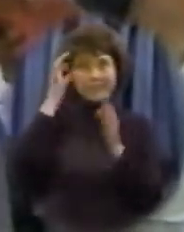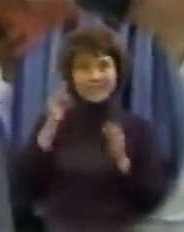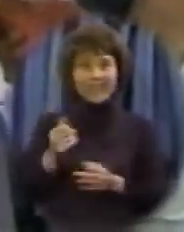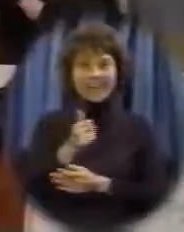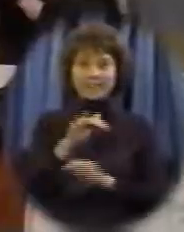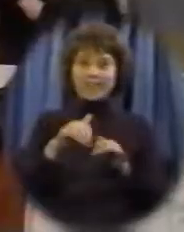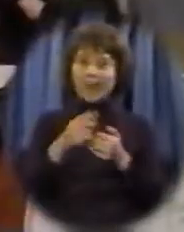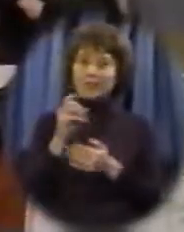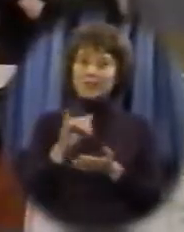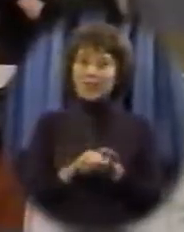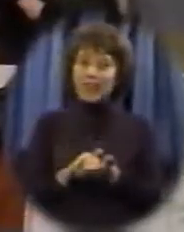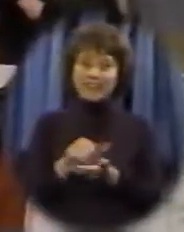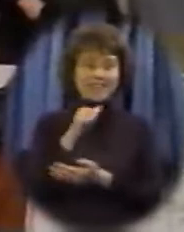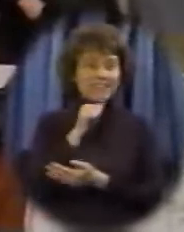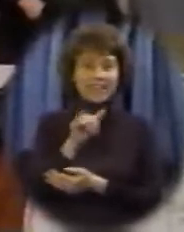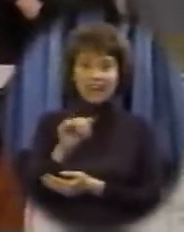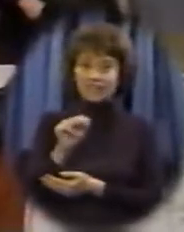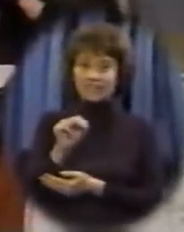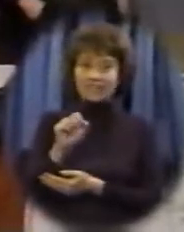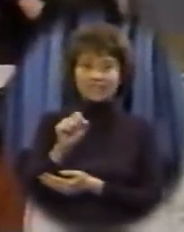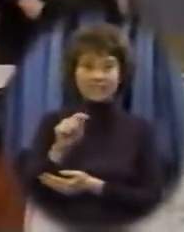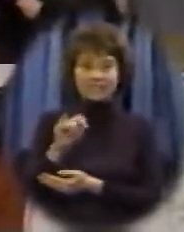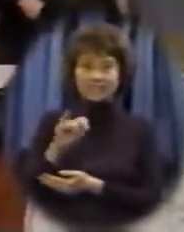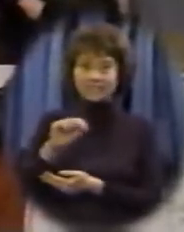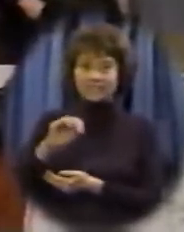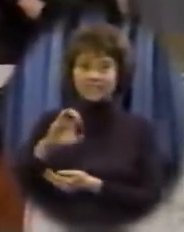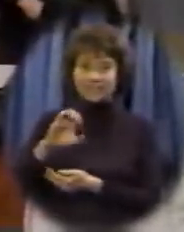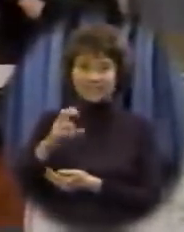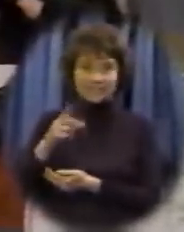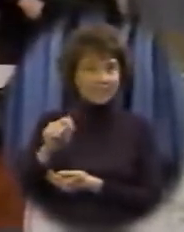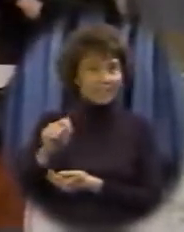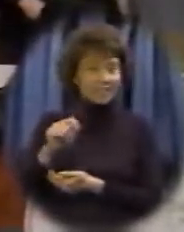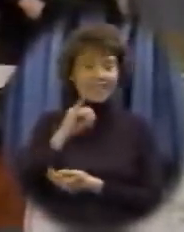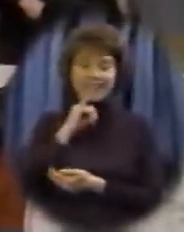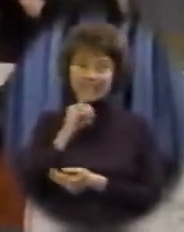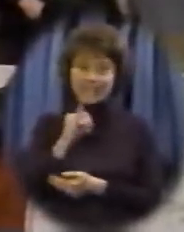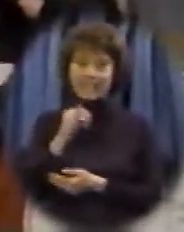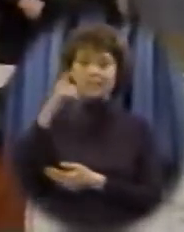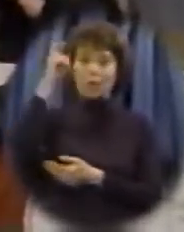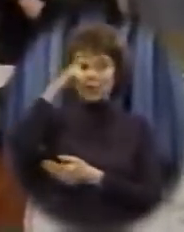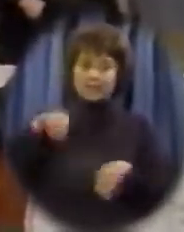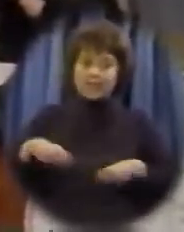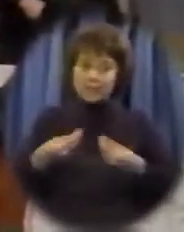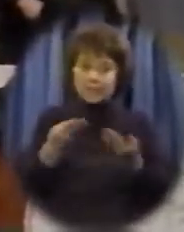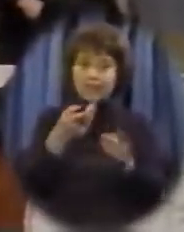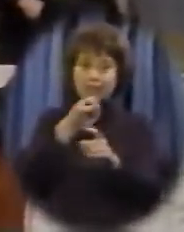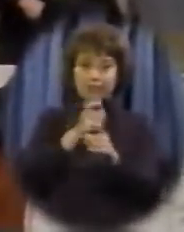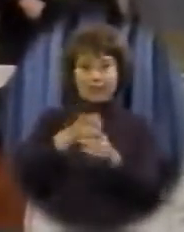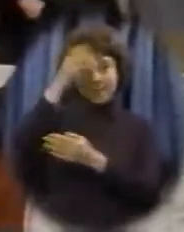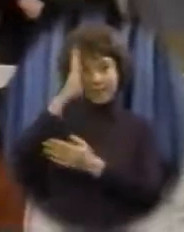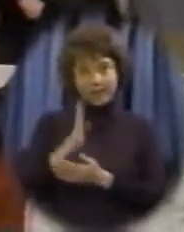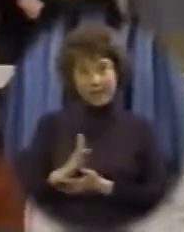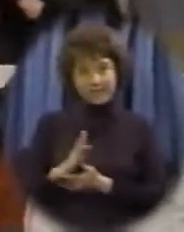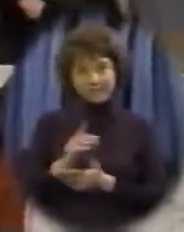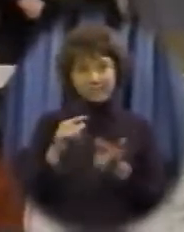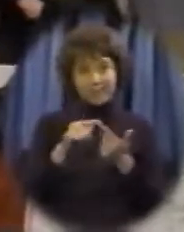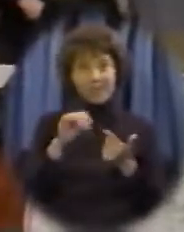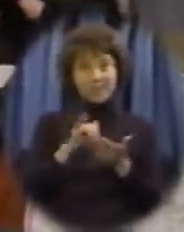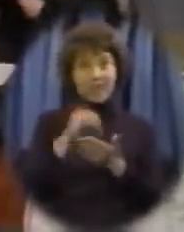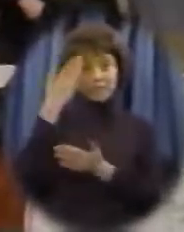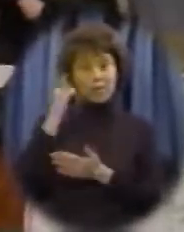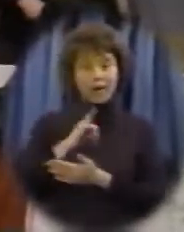It's not inherited instinct. It's imparted wisdom. Amen. It's imparted wisdom. That's the reason I know that there is a God. Let me tell you